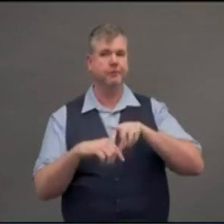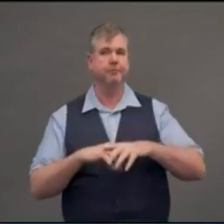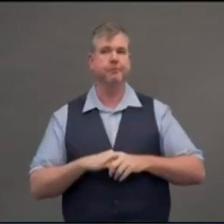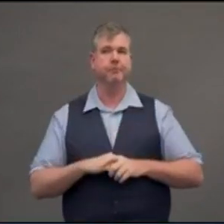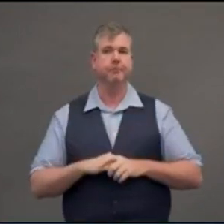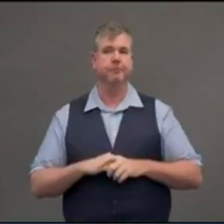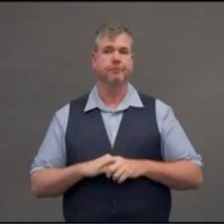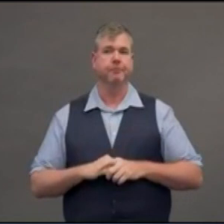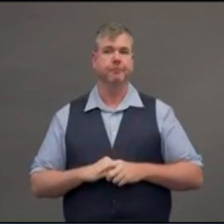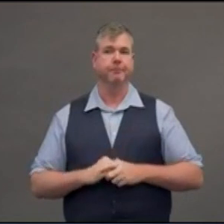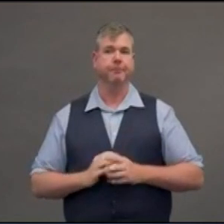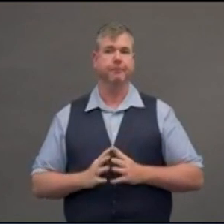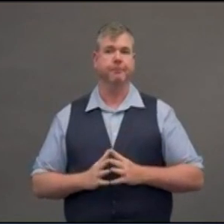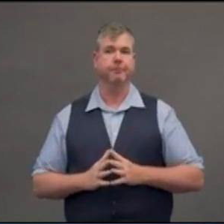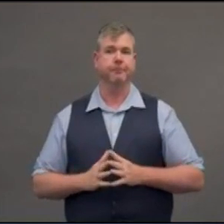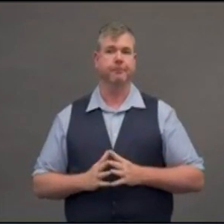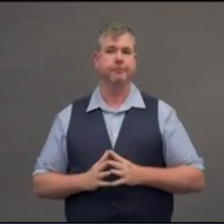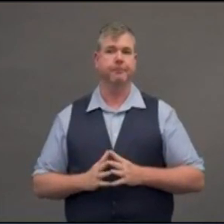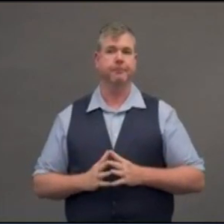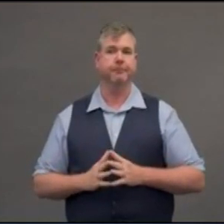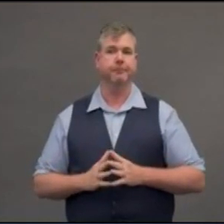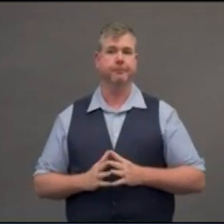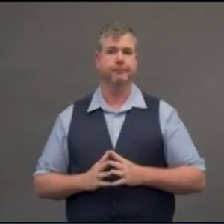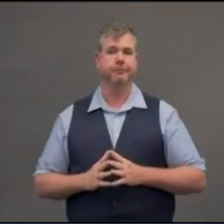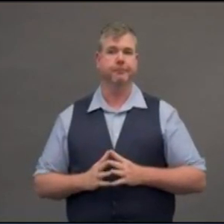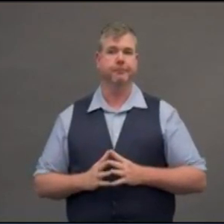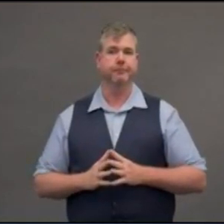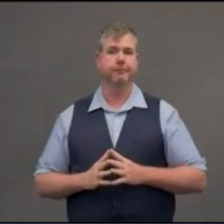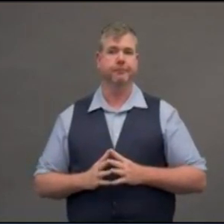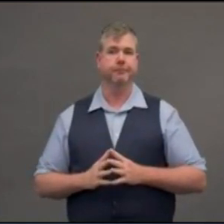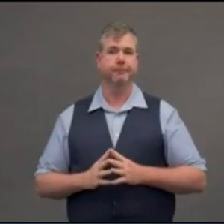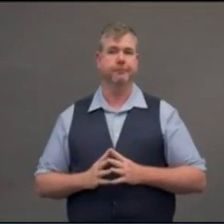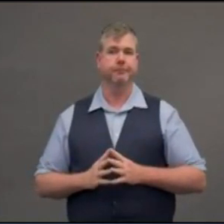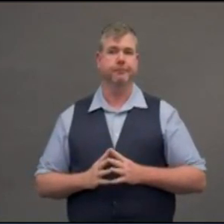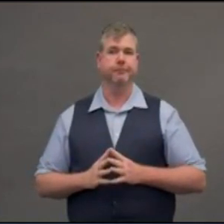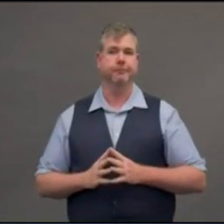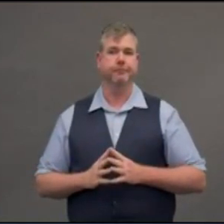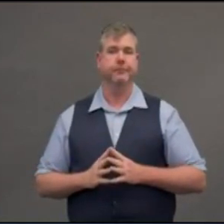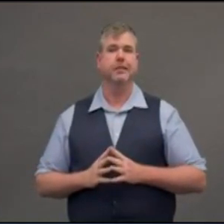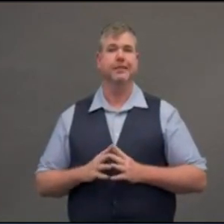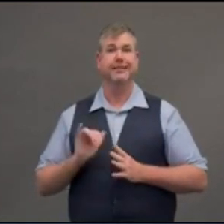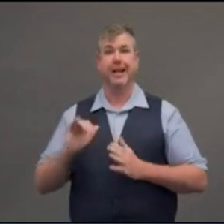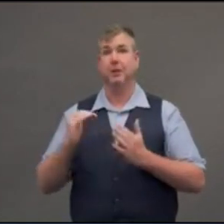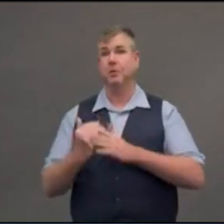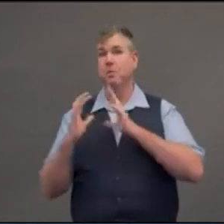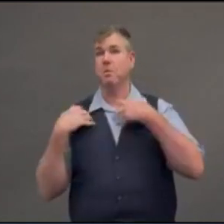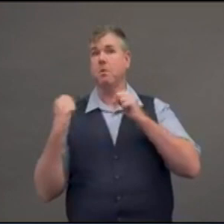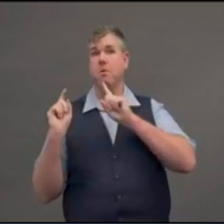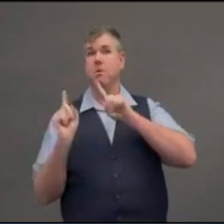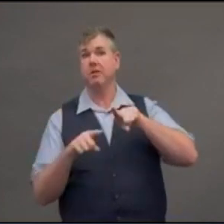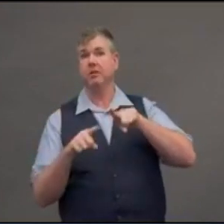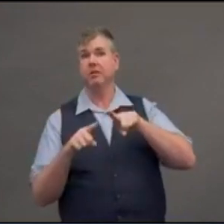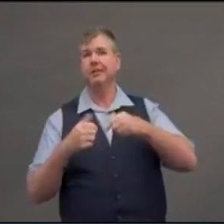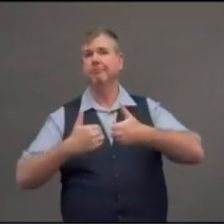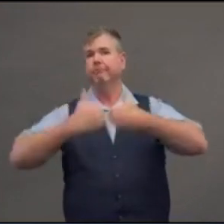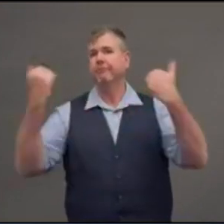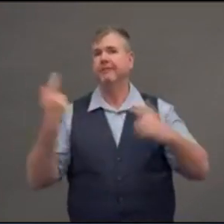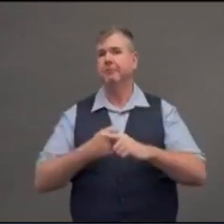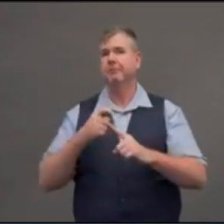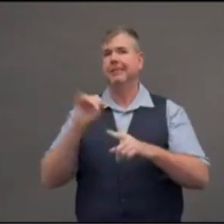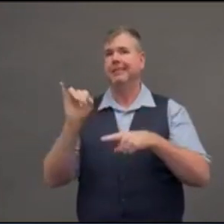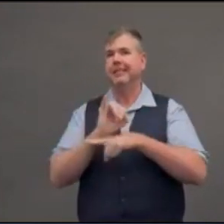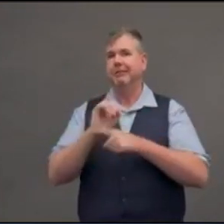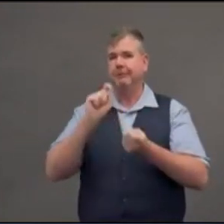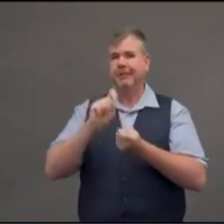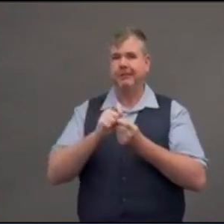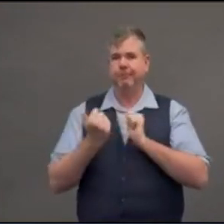an industry-specific approach into a risk reduction strategy that would